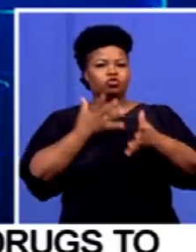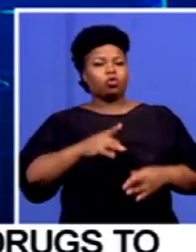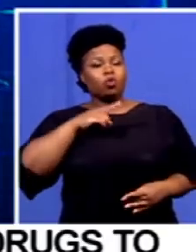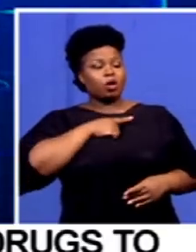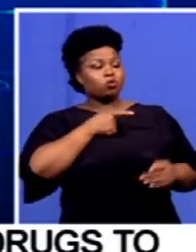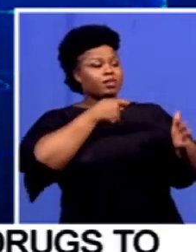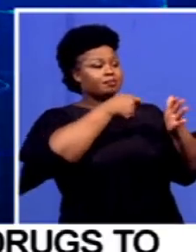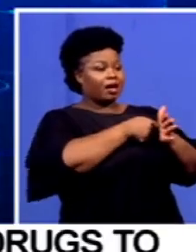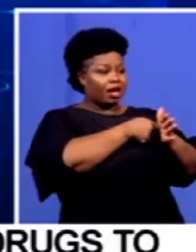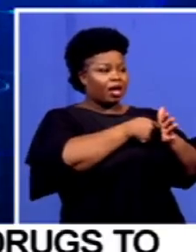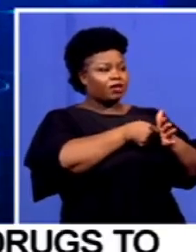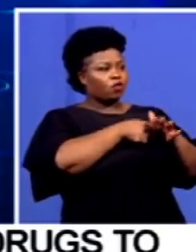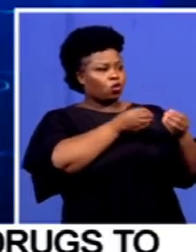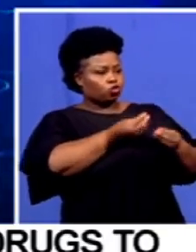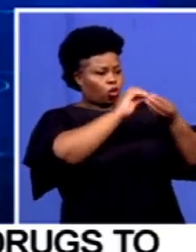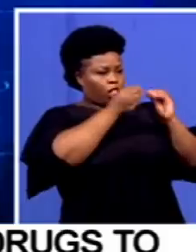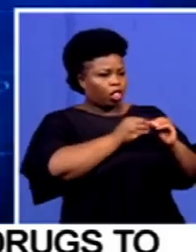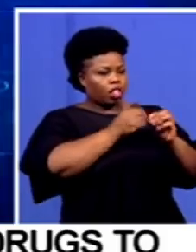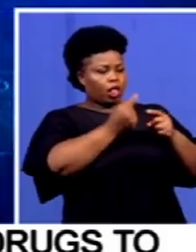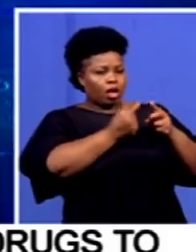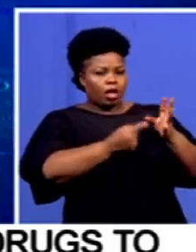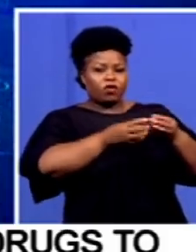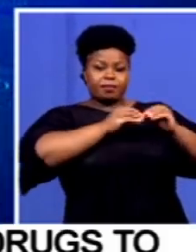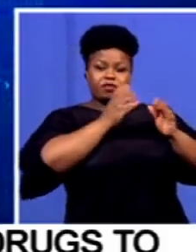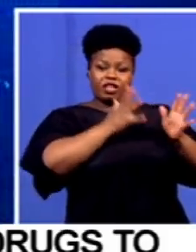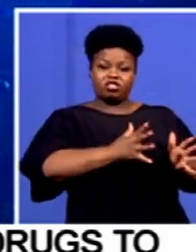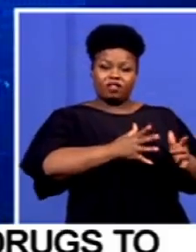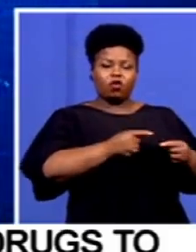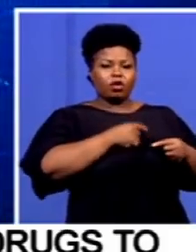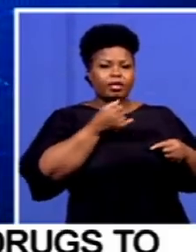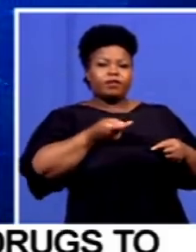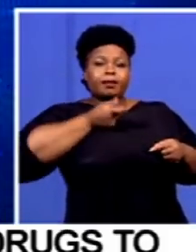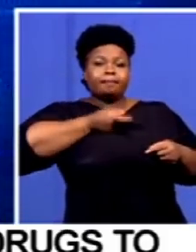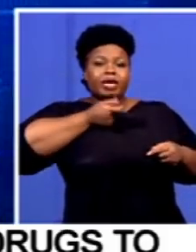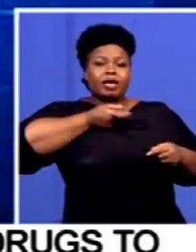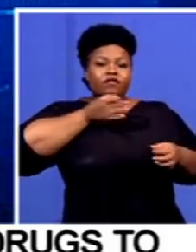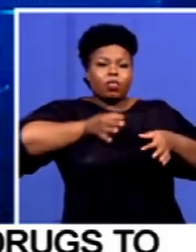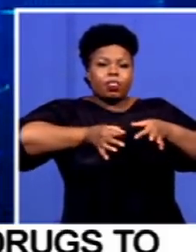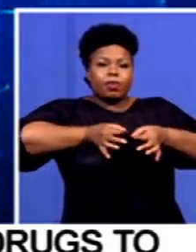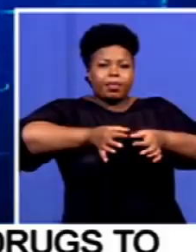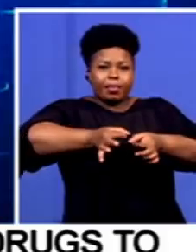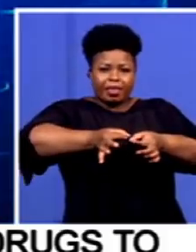or source the ingredients for particularly the manufacture of Mandrax, for